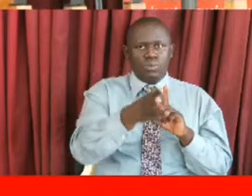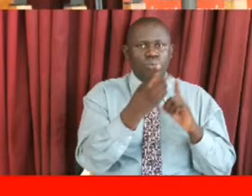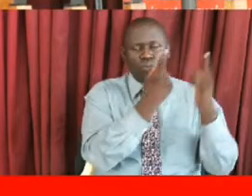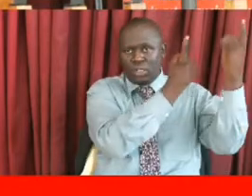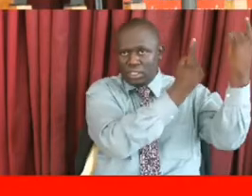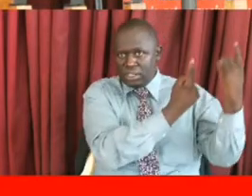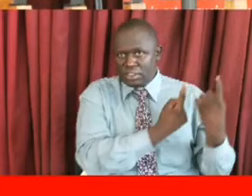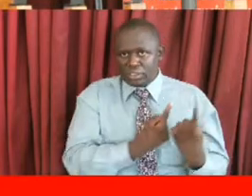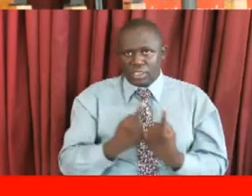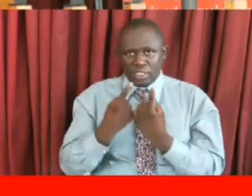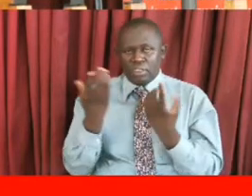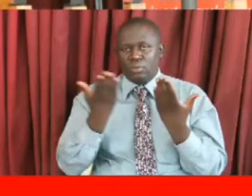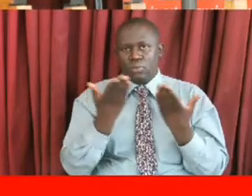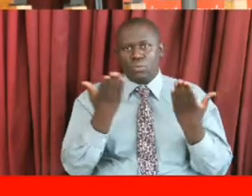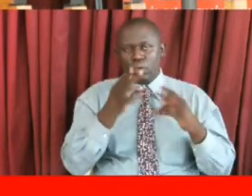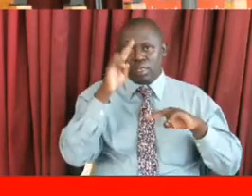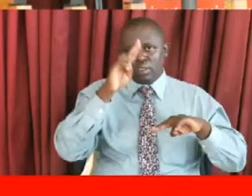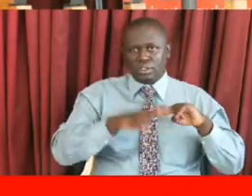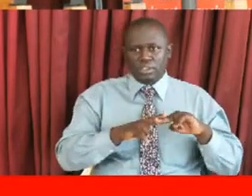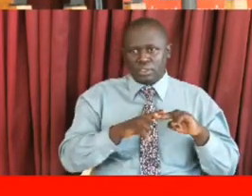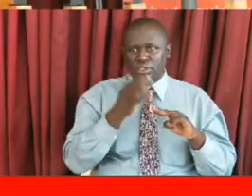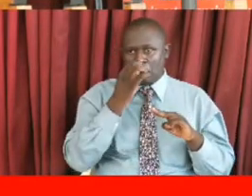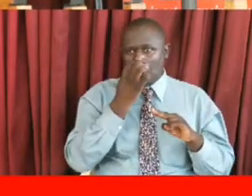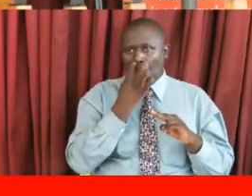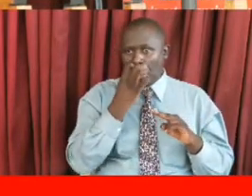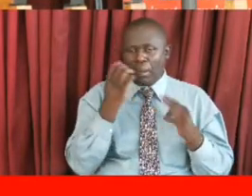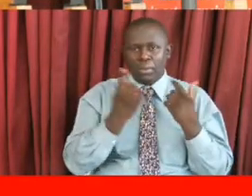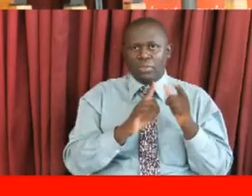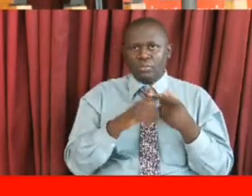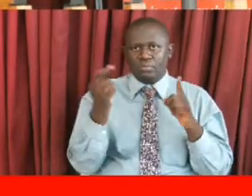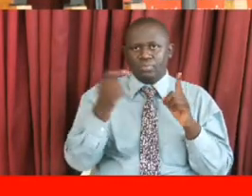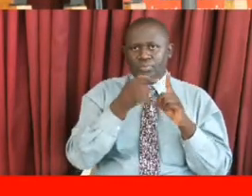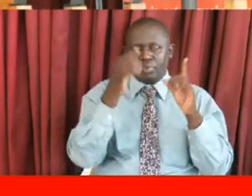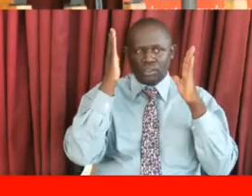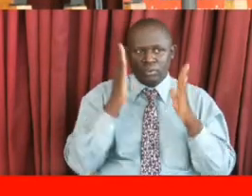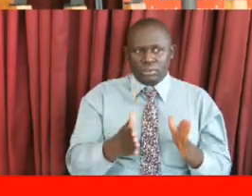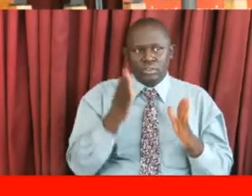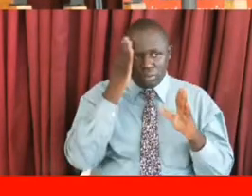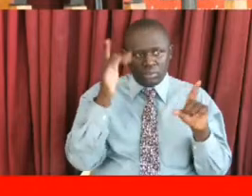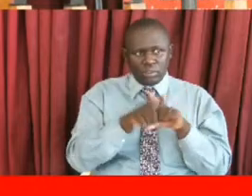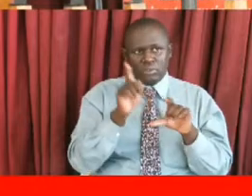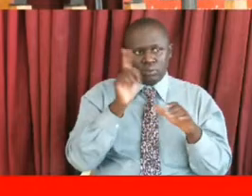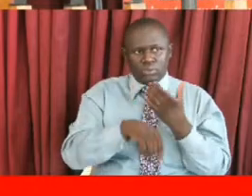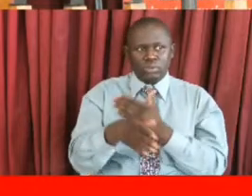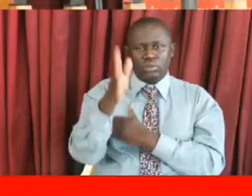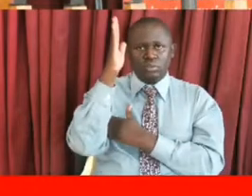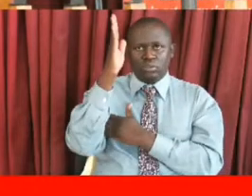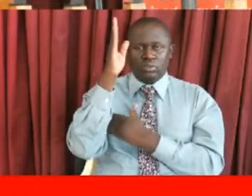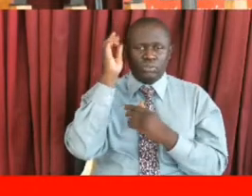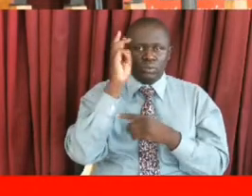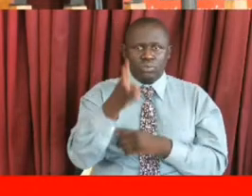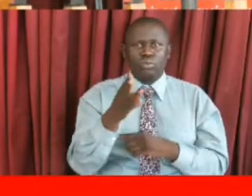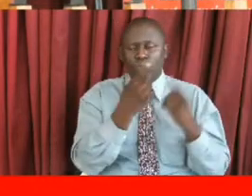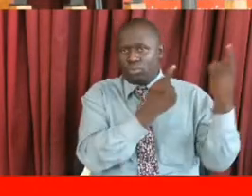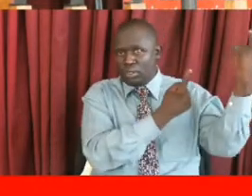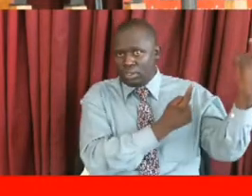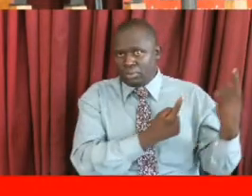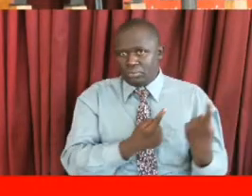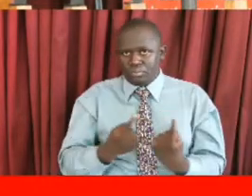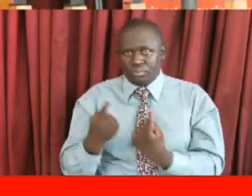sits this being called God shall descend from where